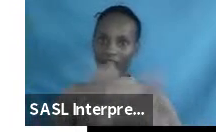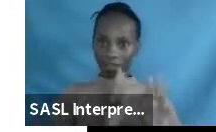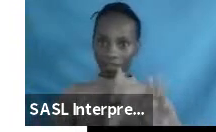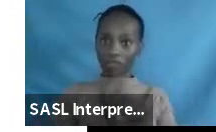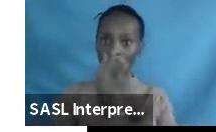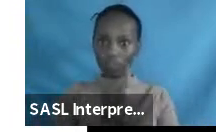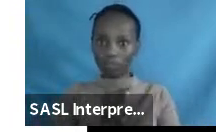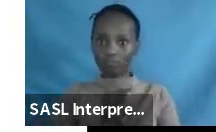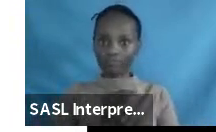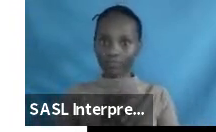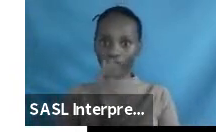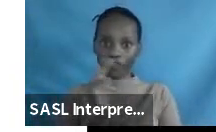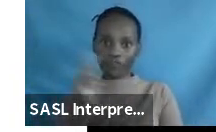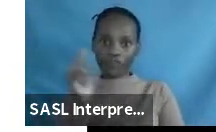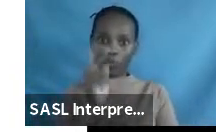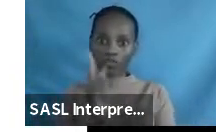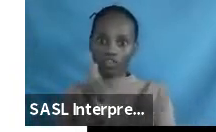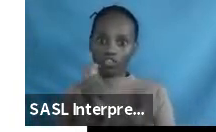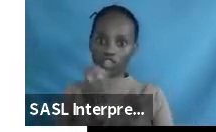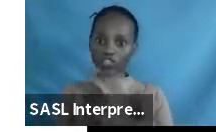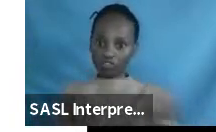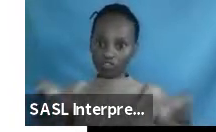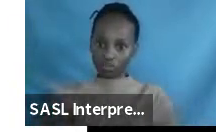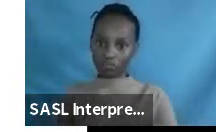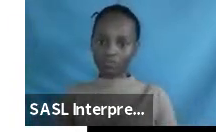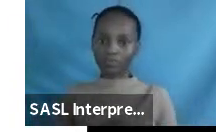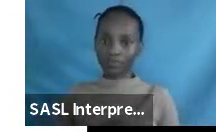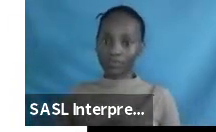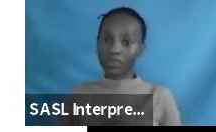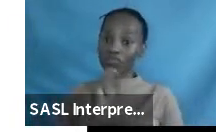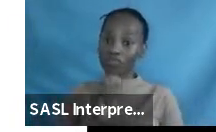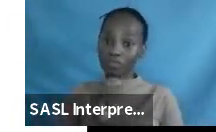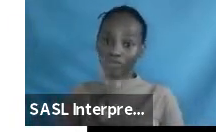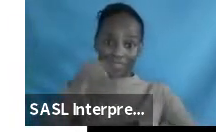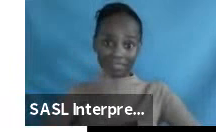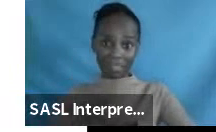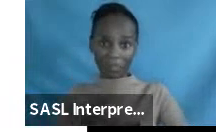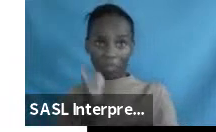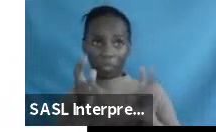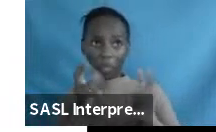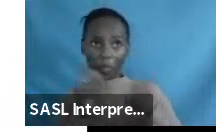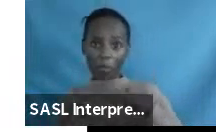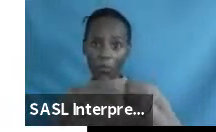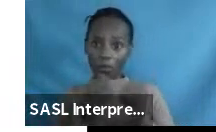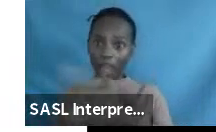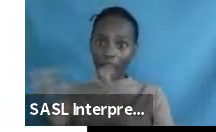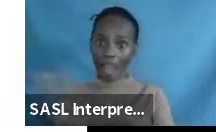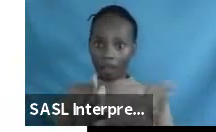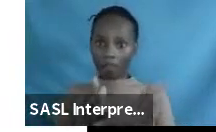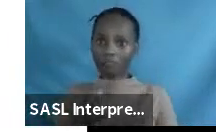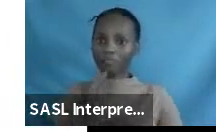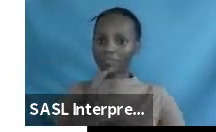the face value, somebody is going to say it is difficult. Of course, it looks quite difficult, and then we